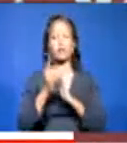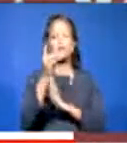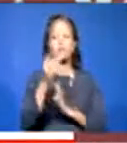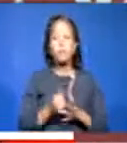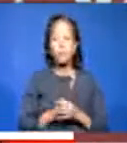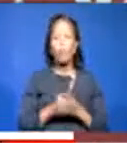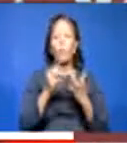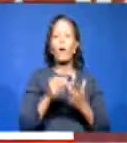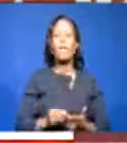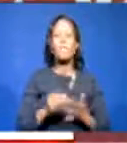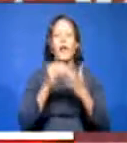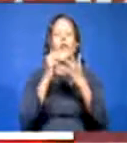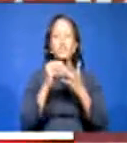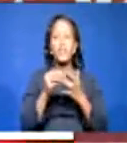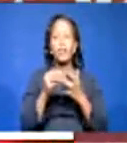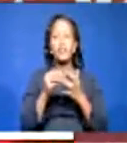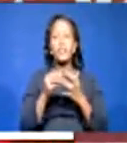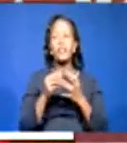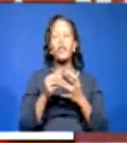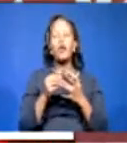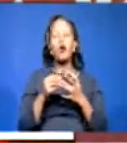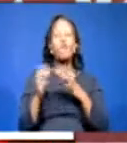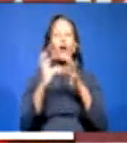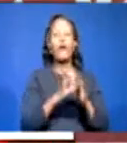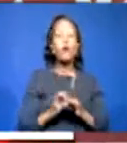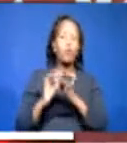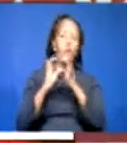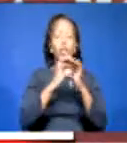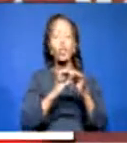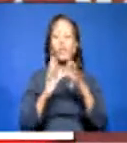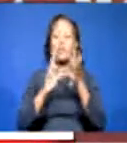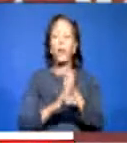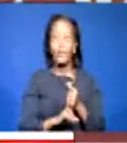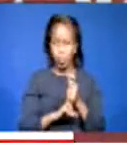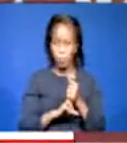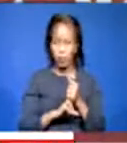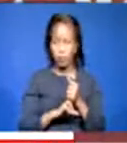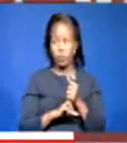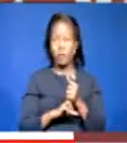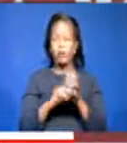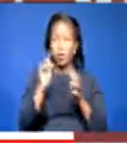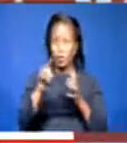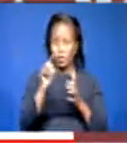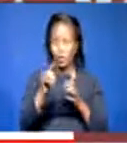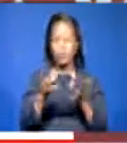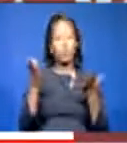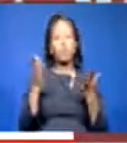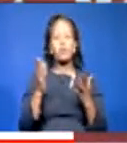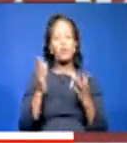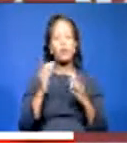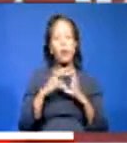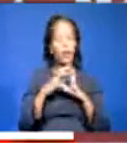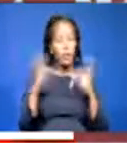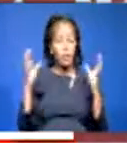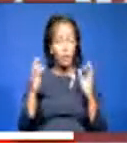priority of our cooperation will be decided by two